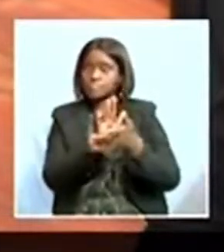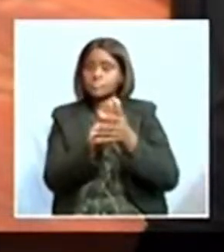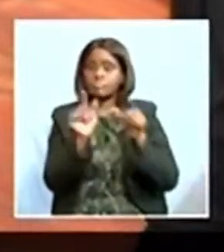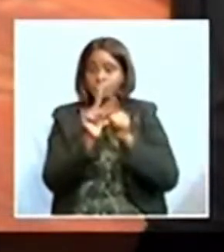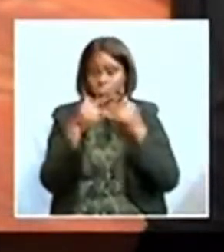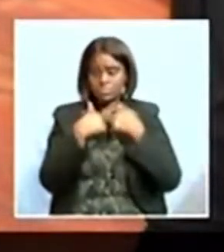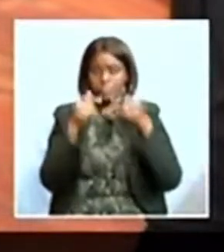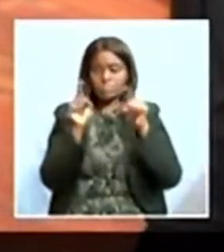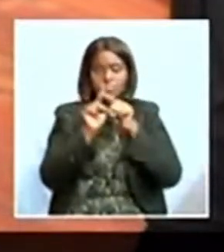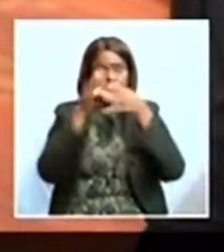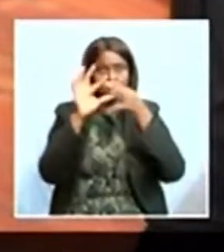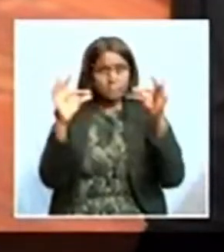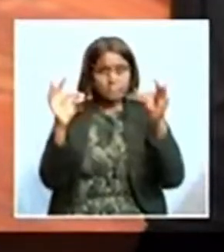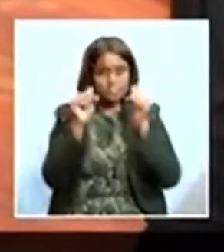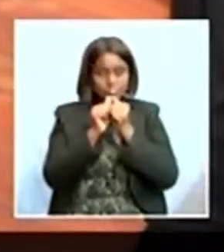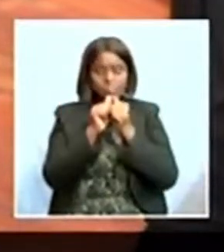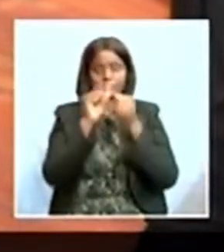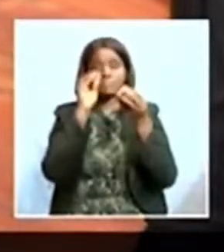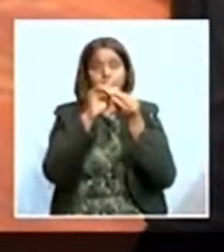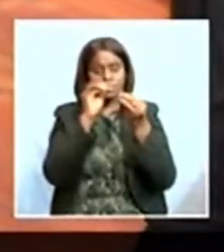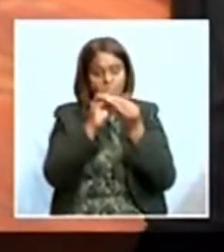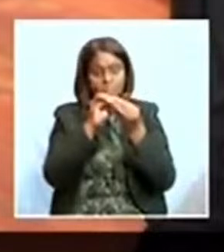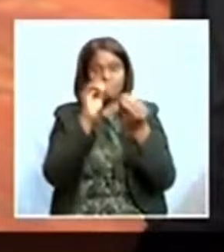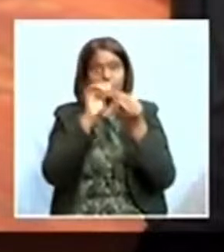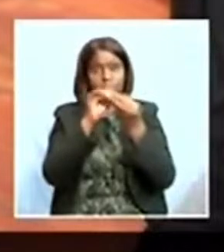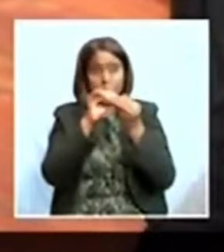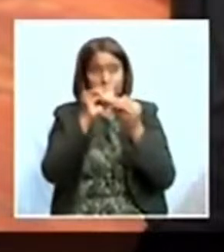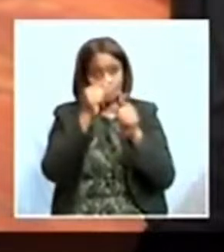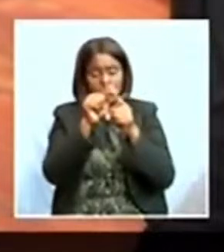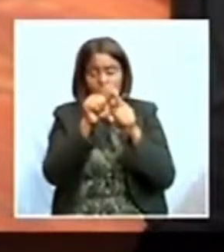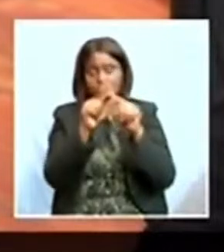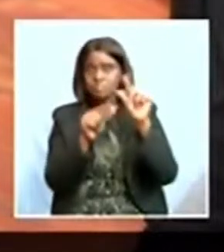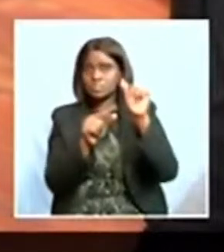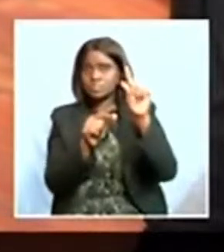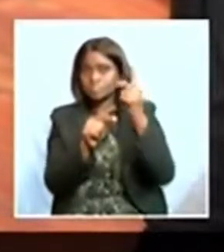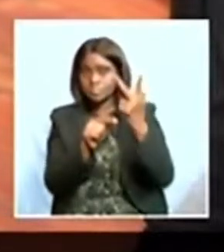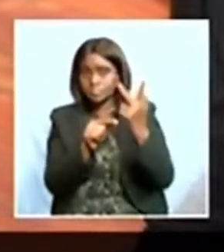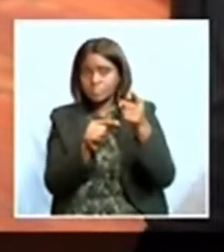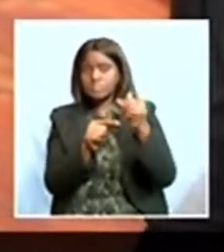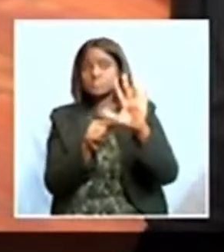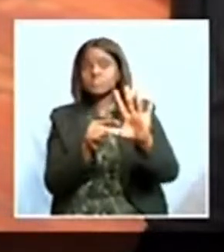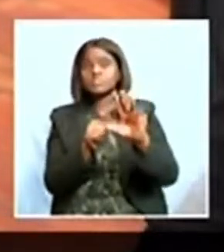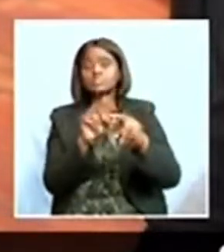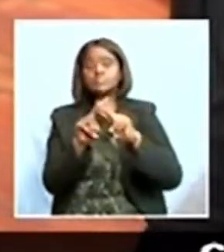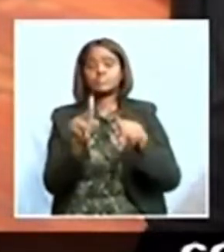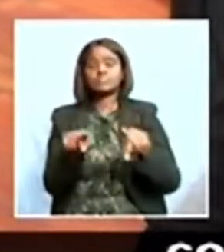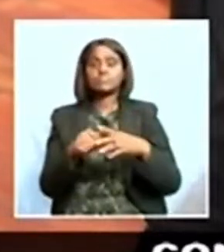is a sentence that starts with further December 2023. Are you there, Chair?